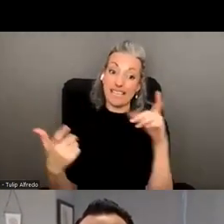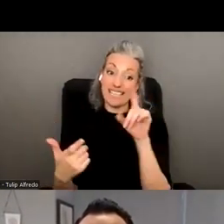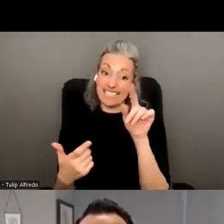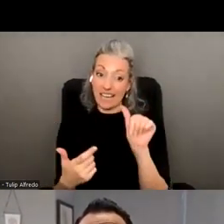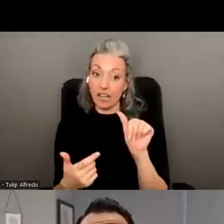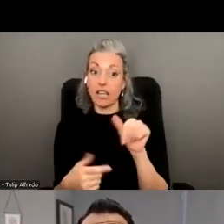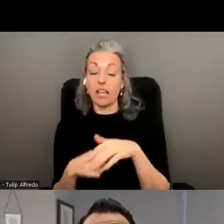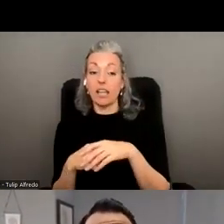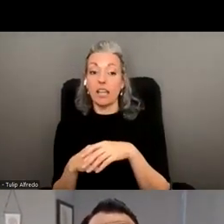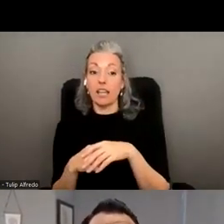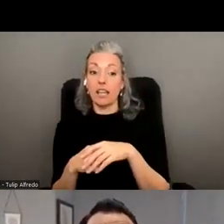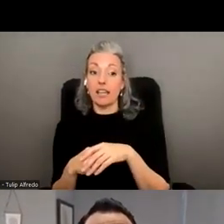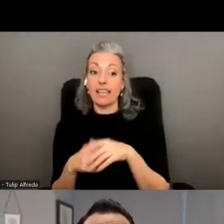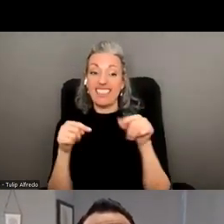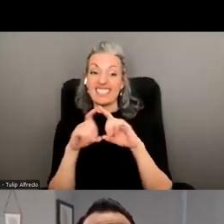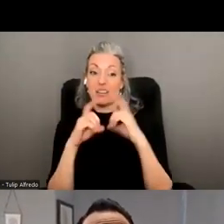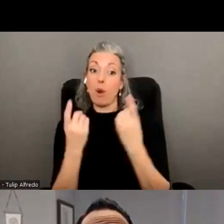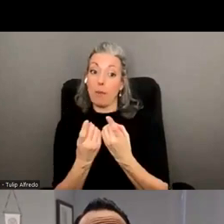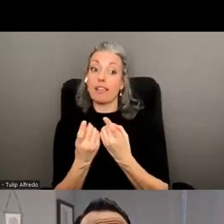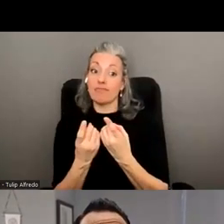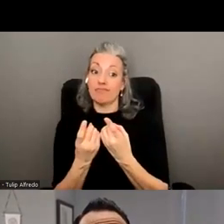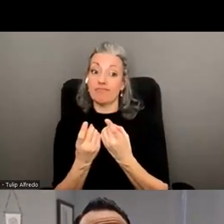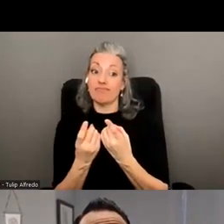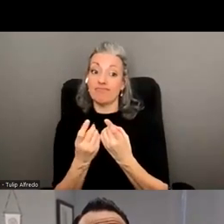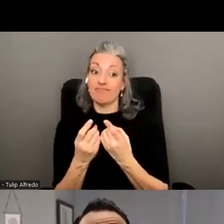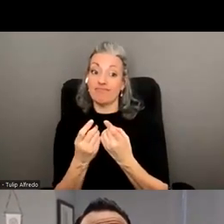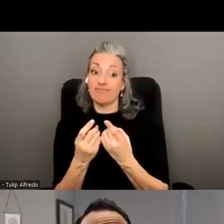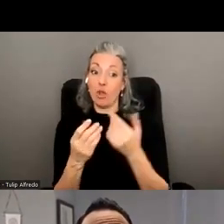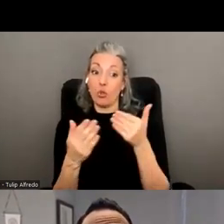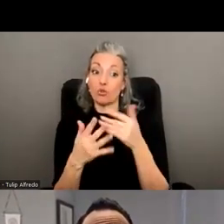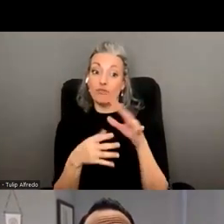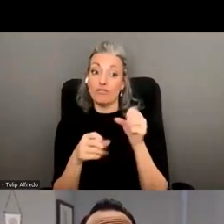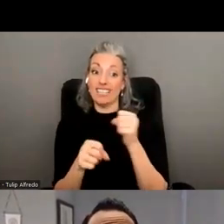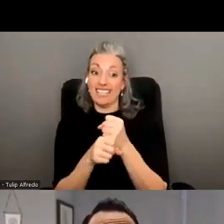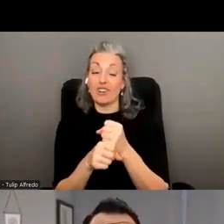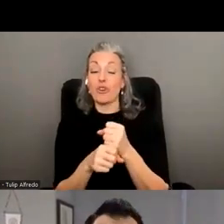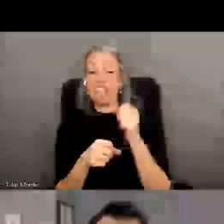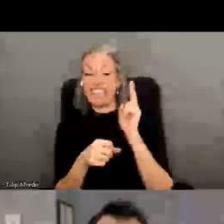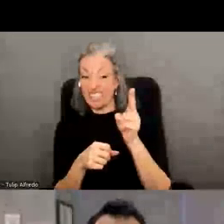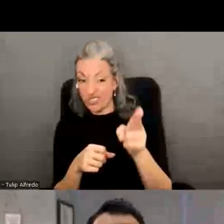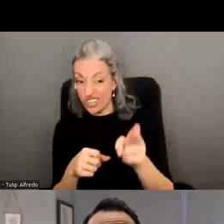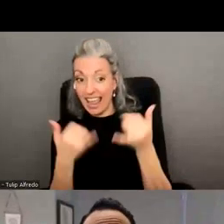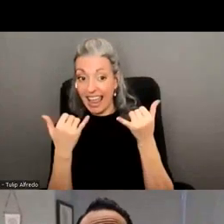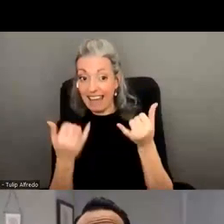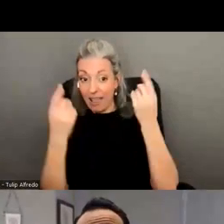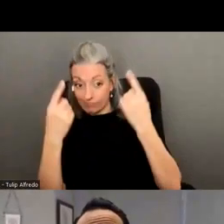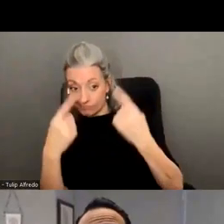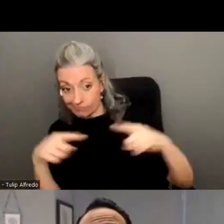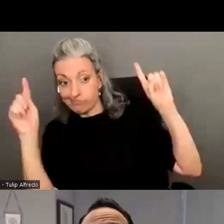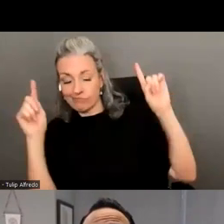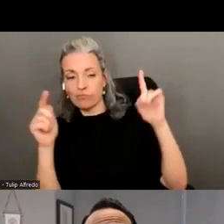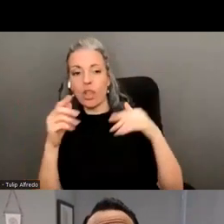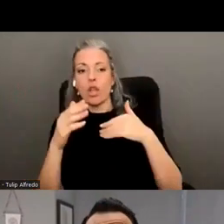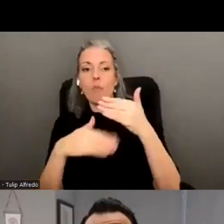aggregation undertaking in this department's near 50-year history. And we are now successfully collecting and processing